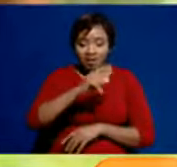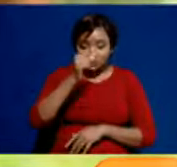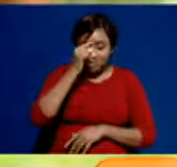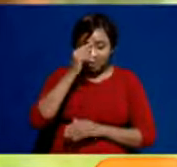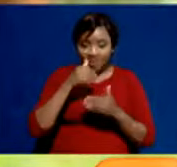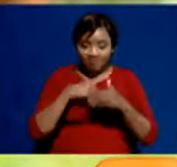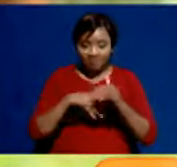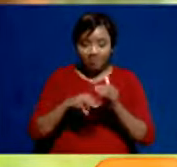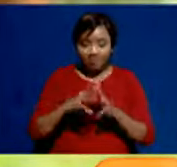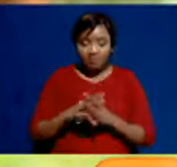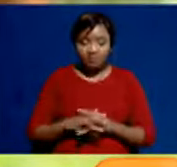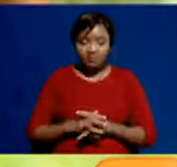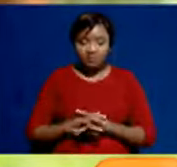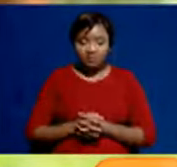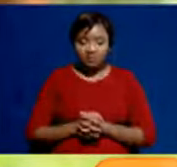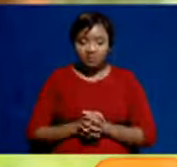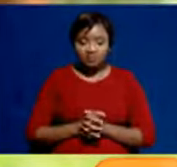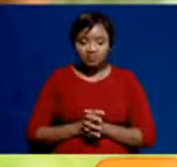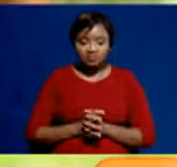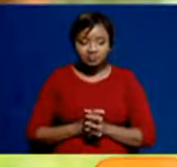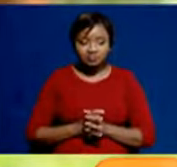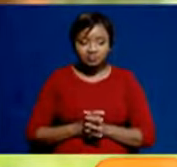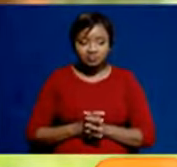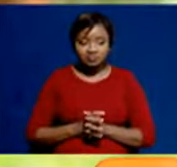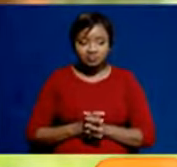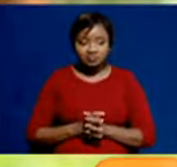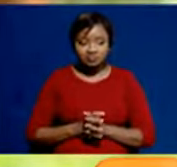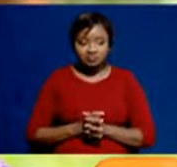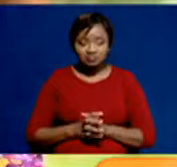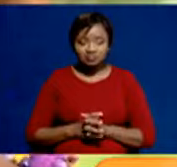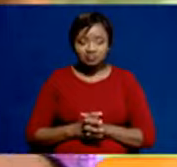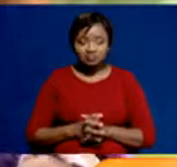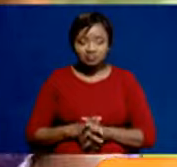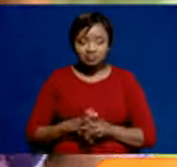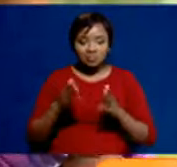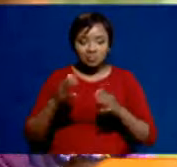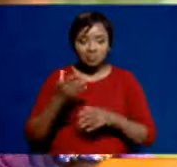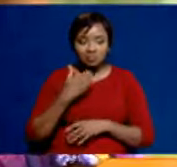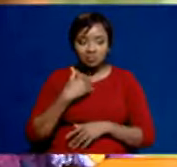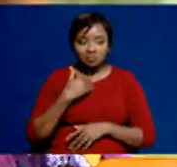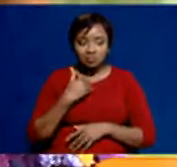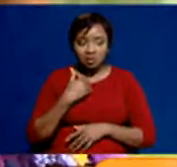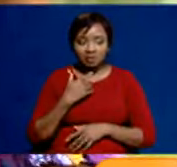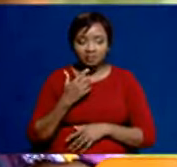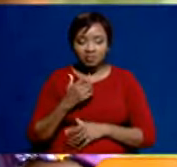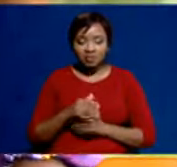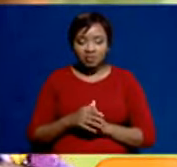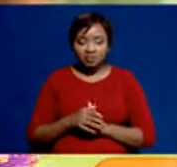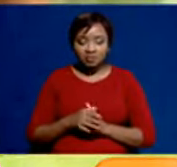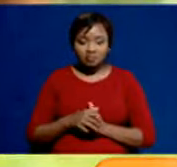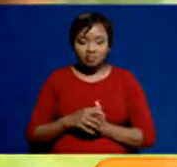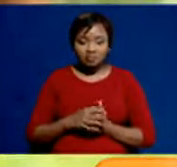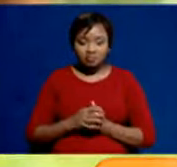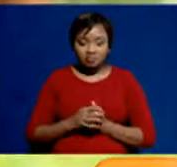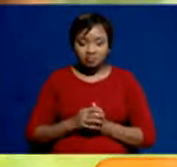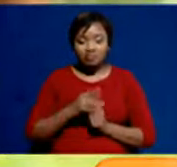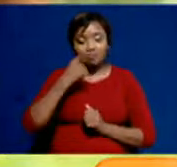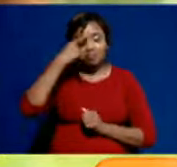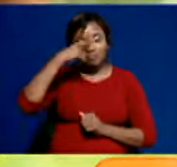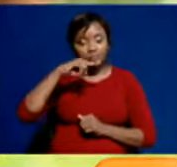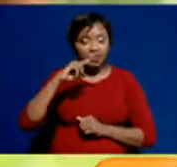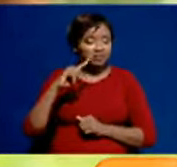national government. At the end of the day, we have a unitary government, but power exercised at 2 levels. What is the